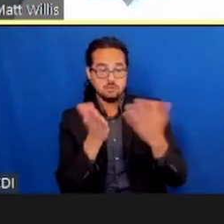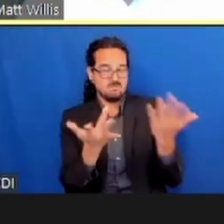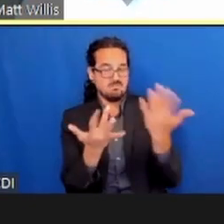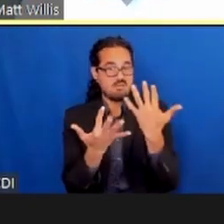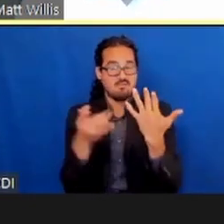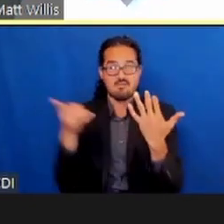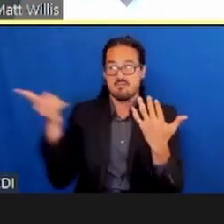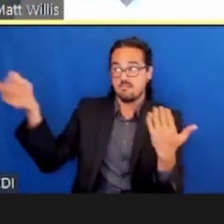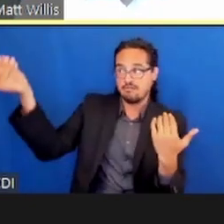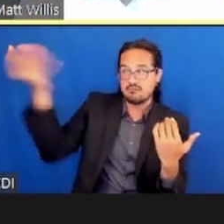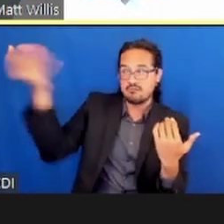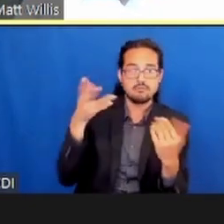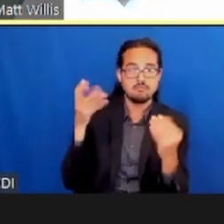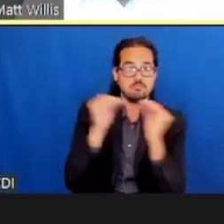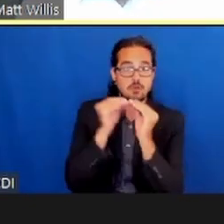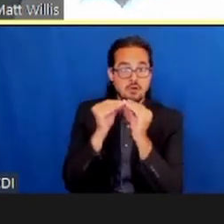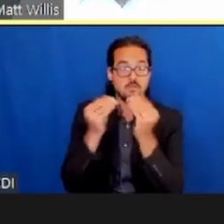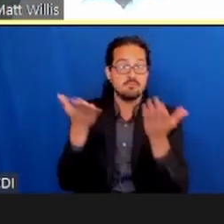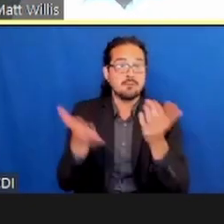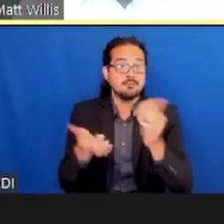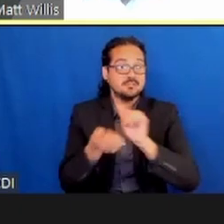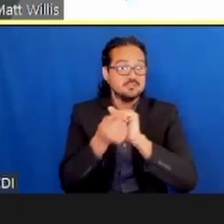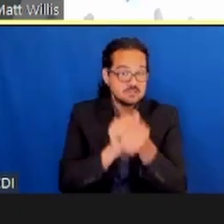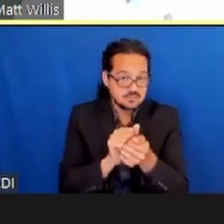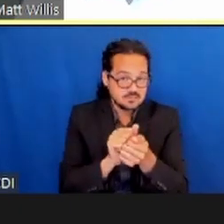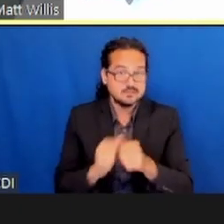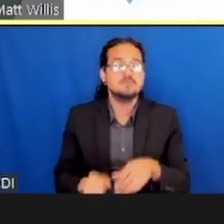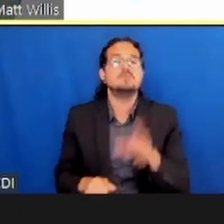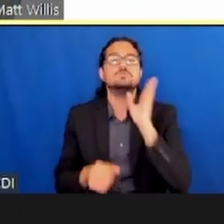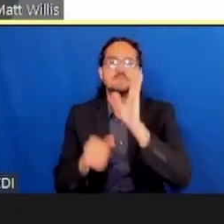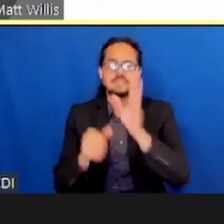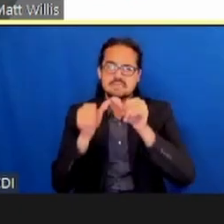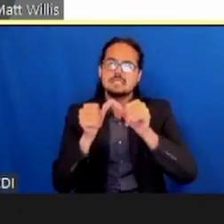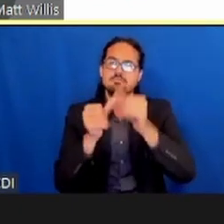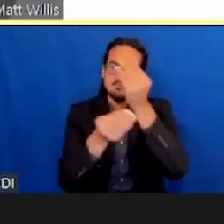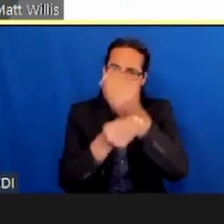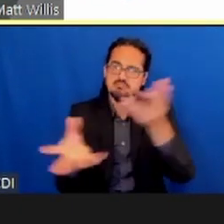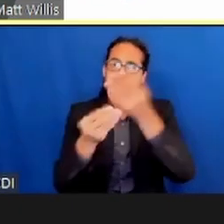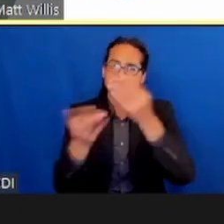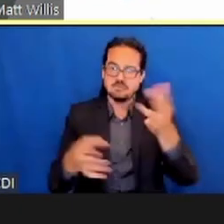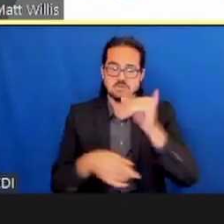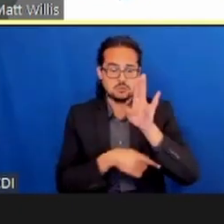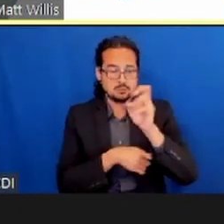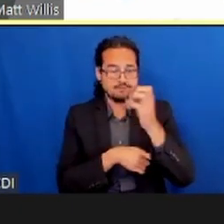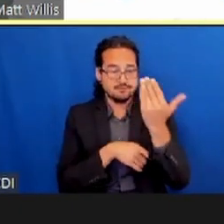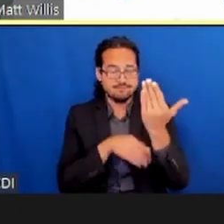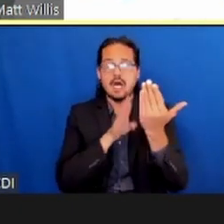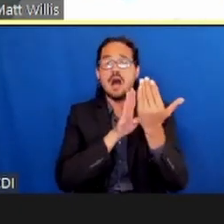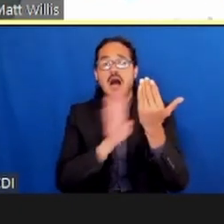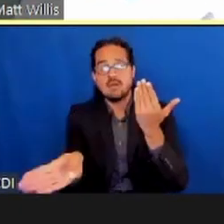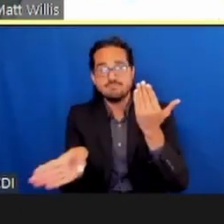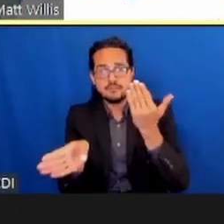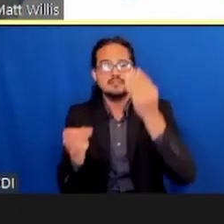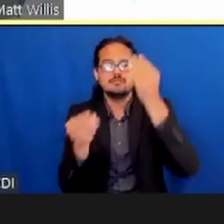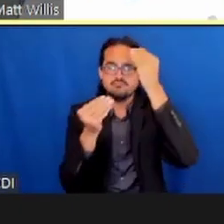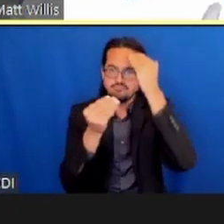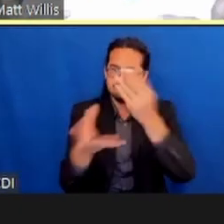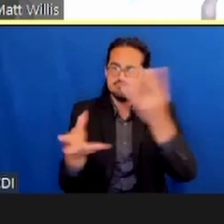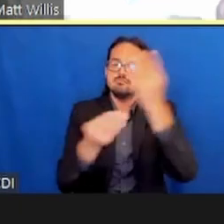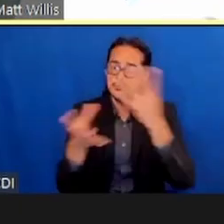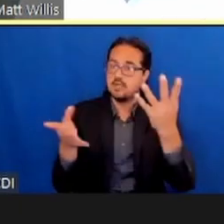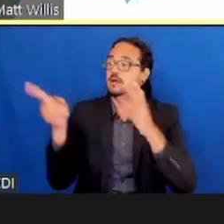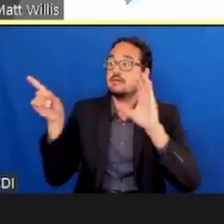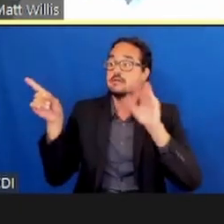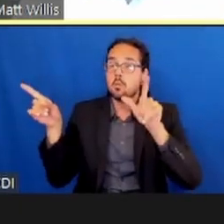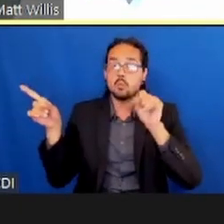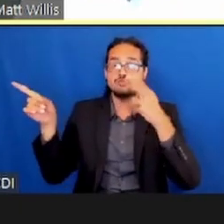learn more about what the regulations will be post June 15th. Right now, it's looking like unless everyone in an indoor space is